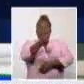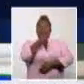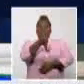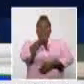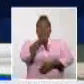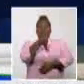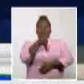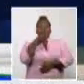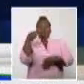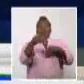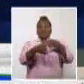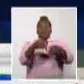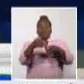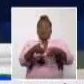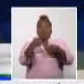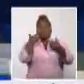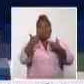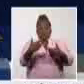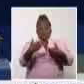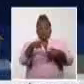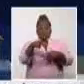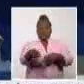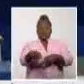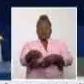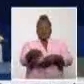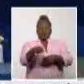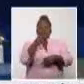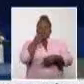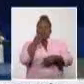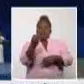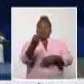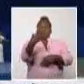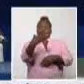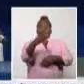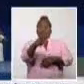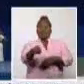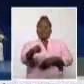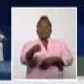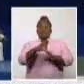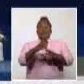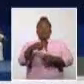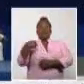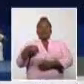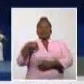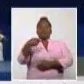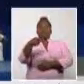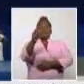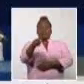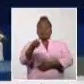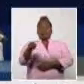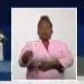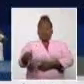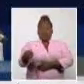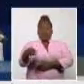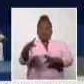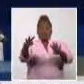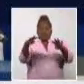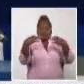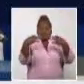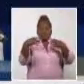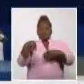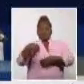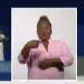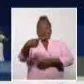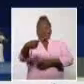daily among our population. I want to make public the gratitude that they give us on the street and on the different messages